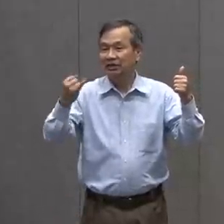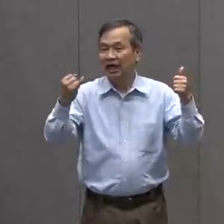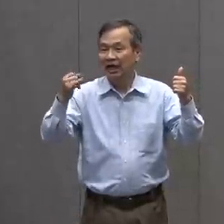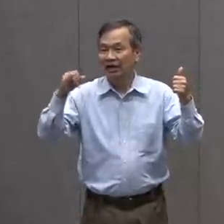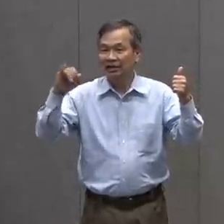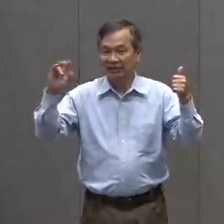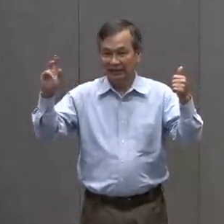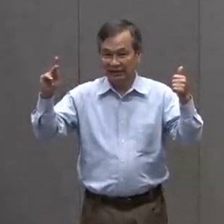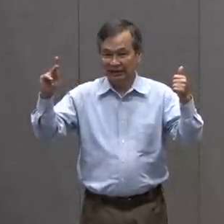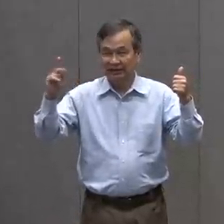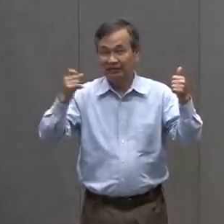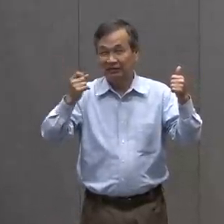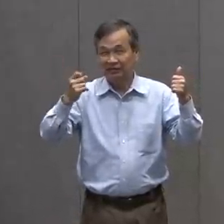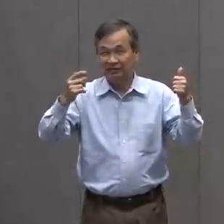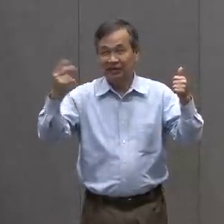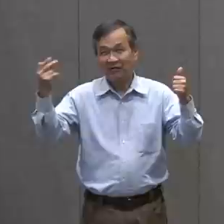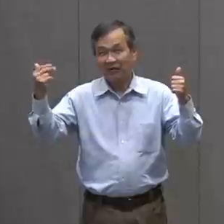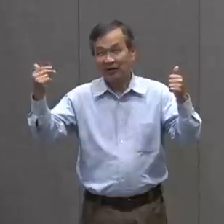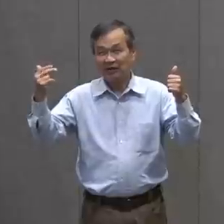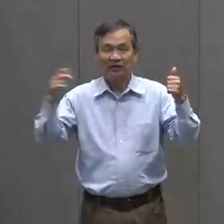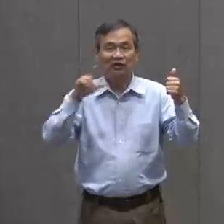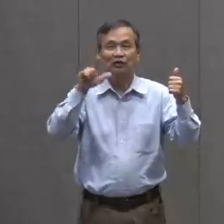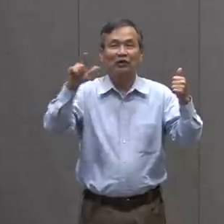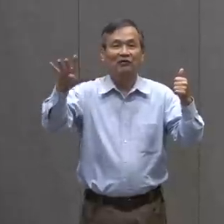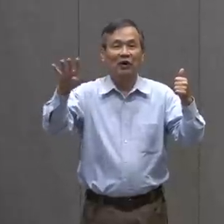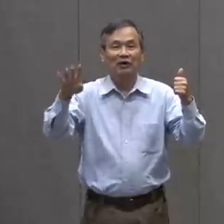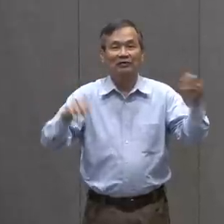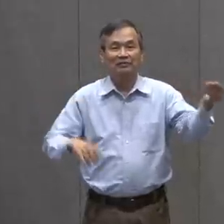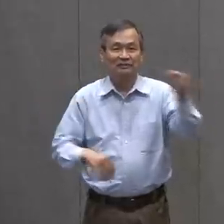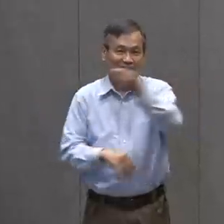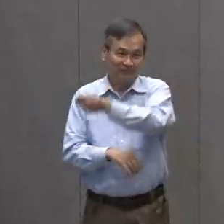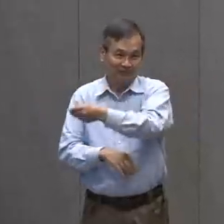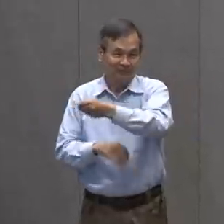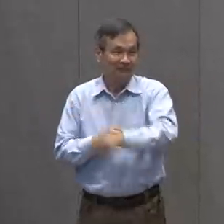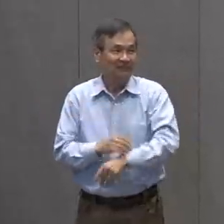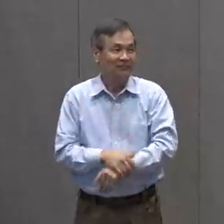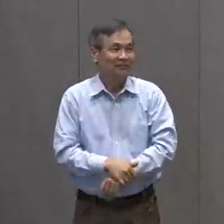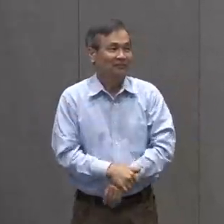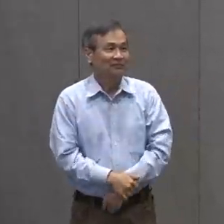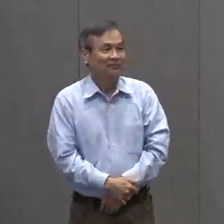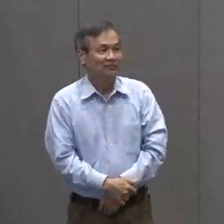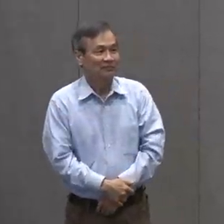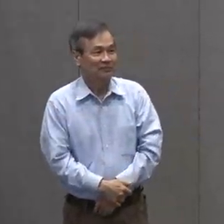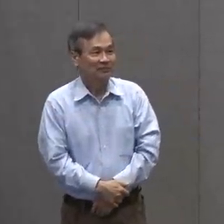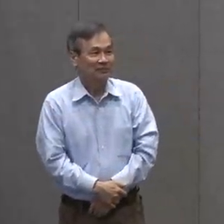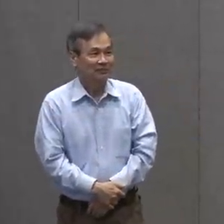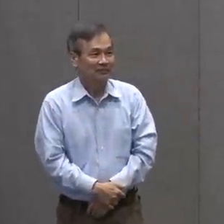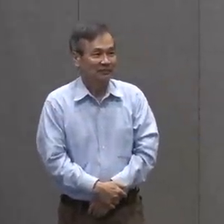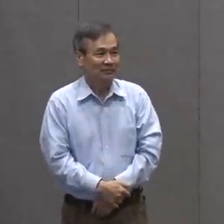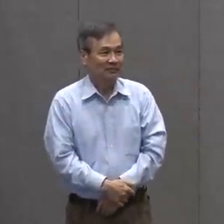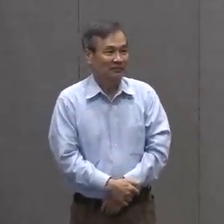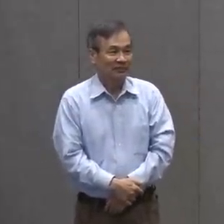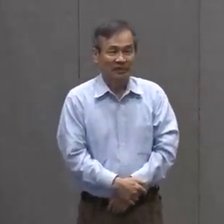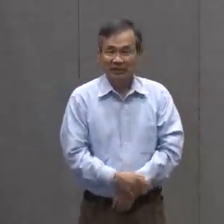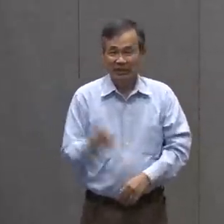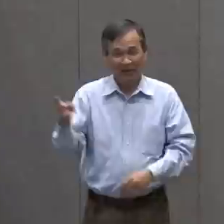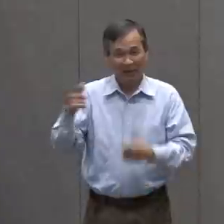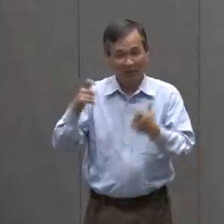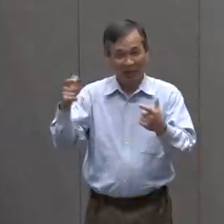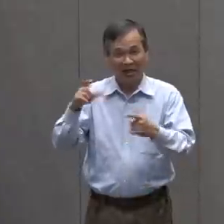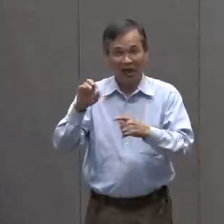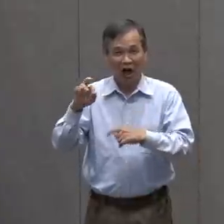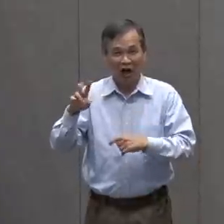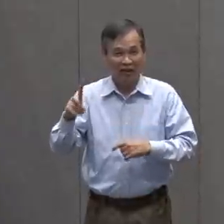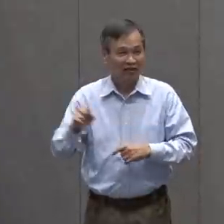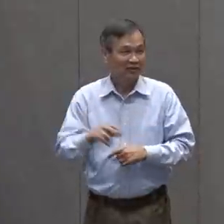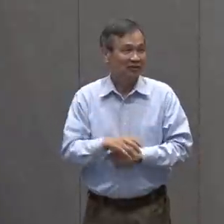which is 11 and 13, so 24. Yeah. She's got all the face cards somehow down in the bottom there. All right.